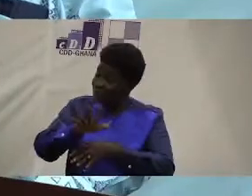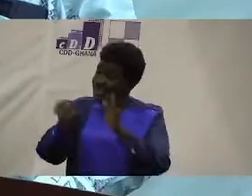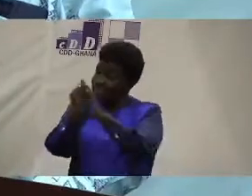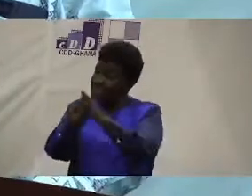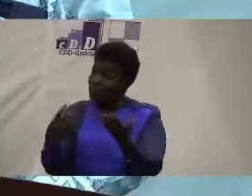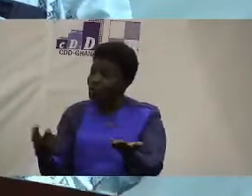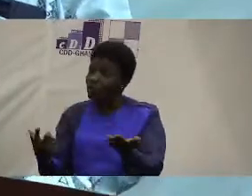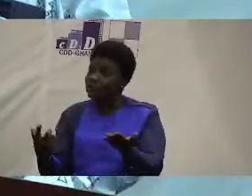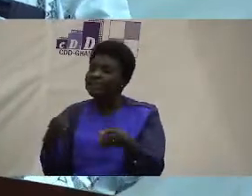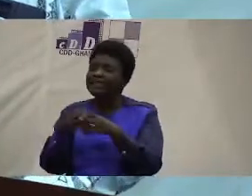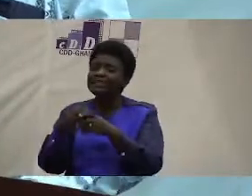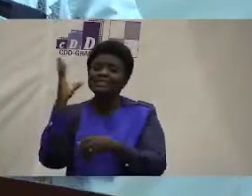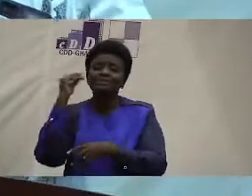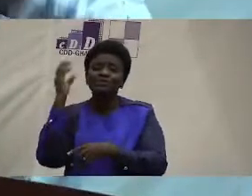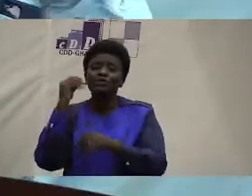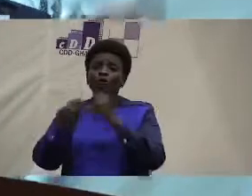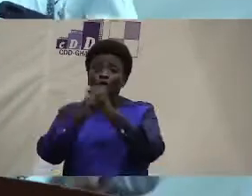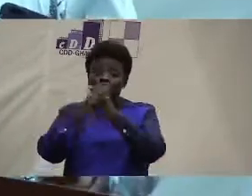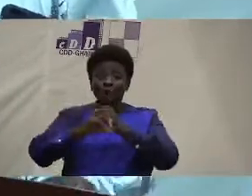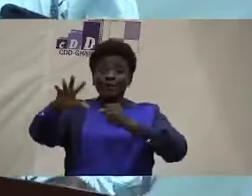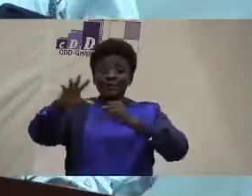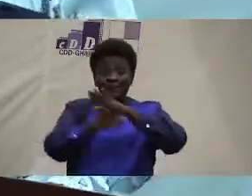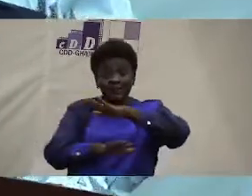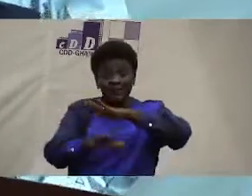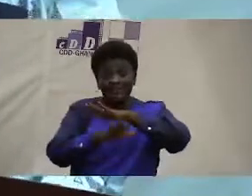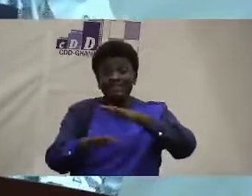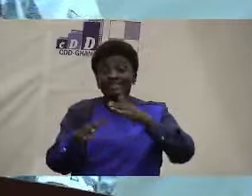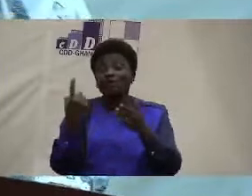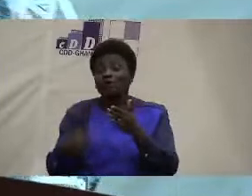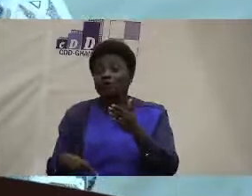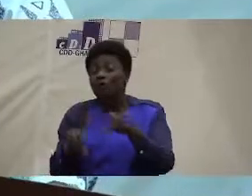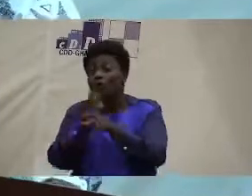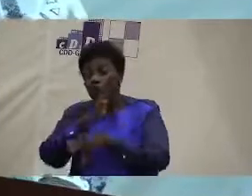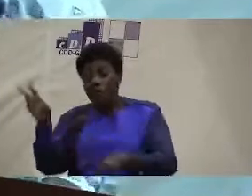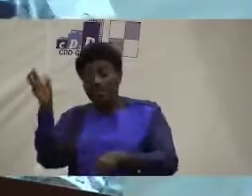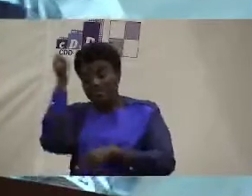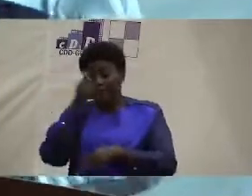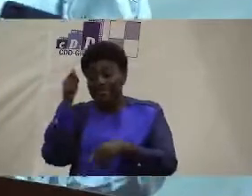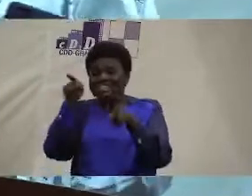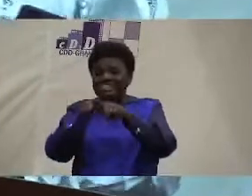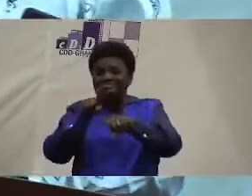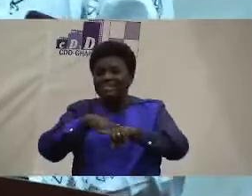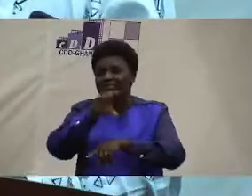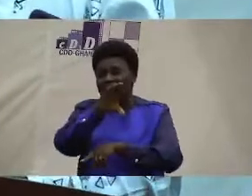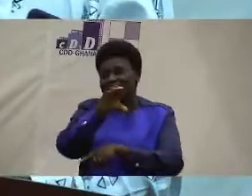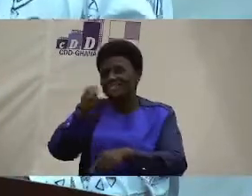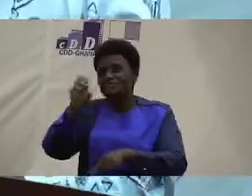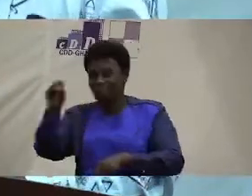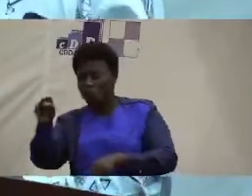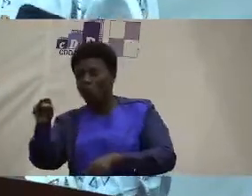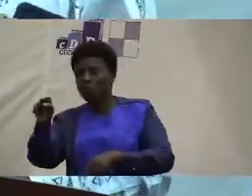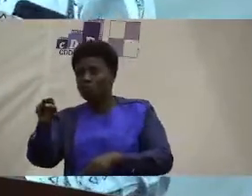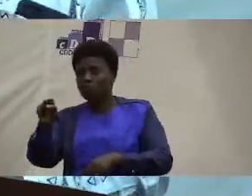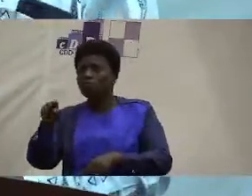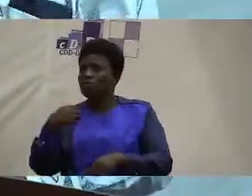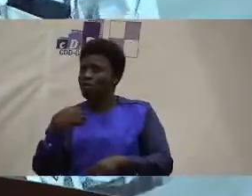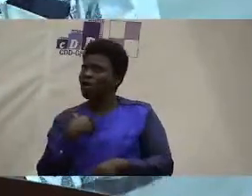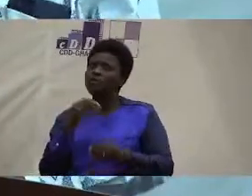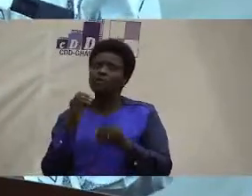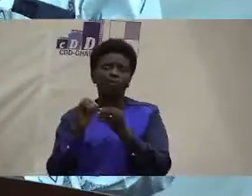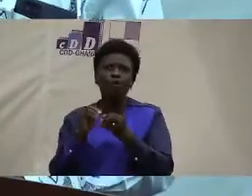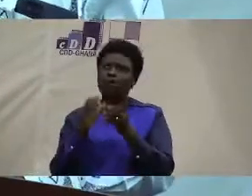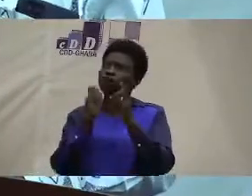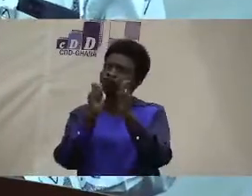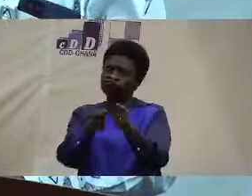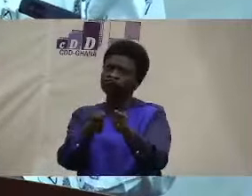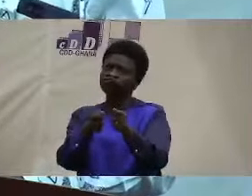experience of the Media Foundation for West Africa and in the experiences of other civil society organizations has been very, very, very